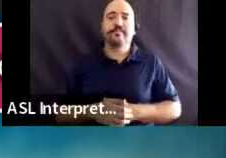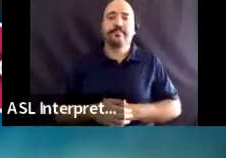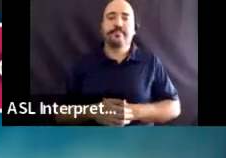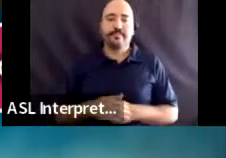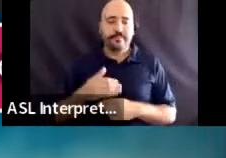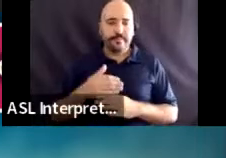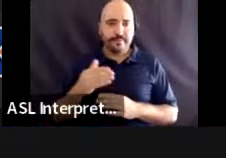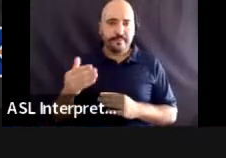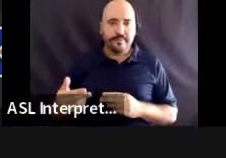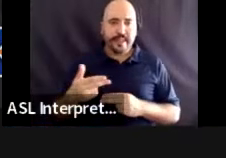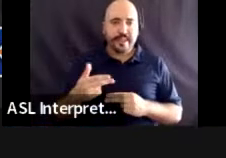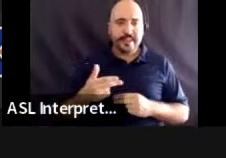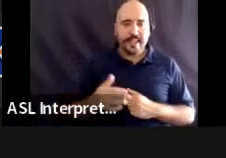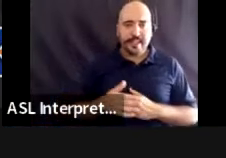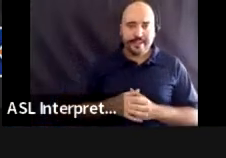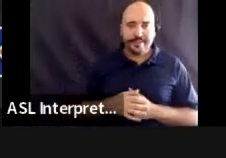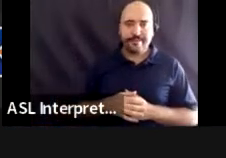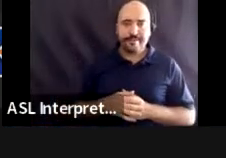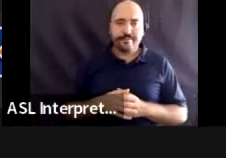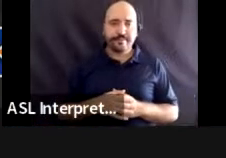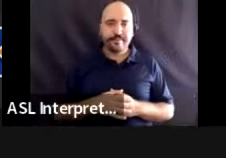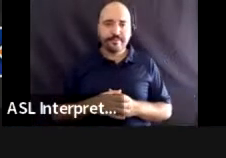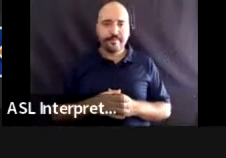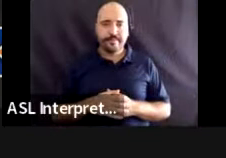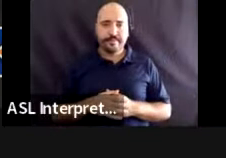Next slide is,